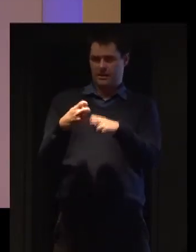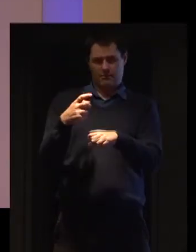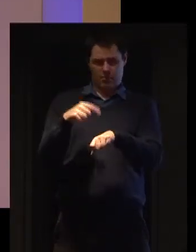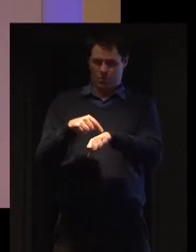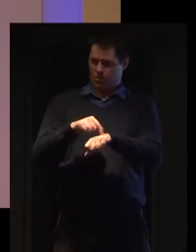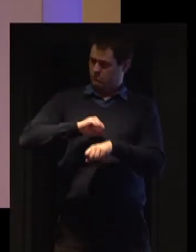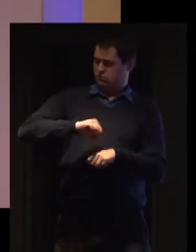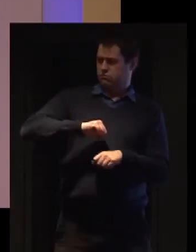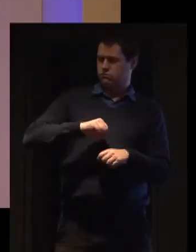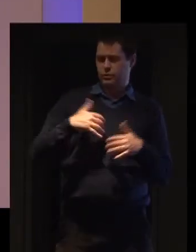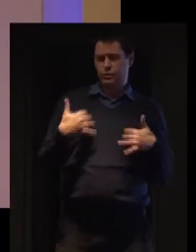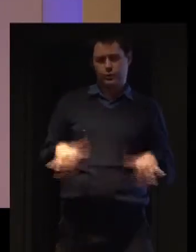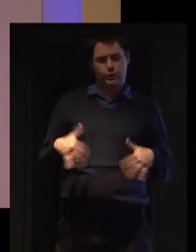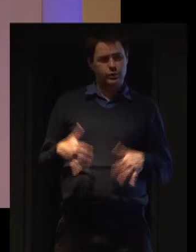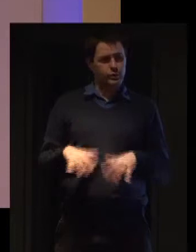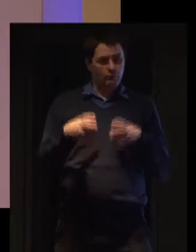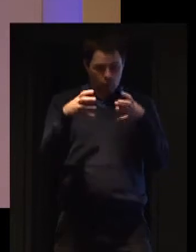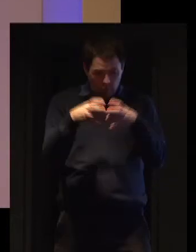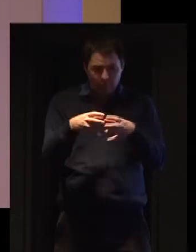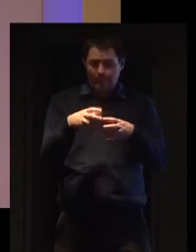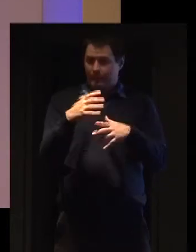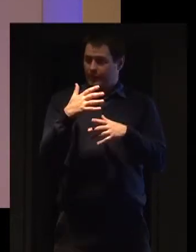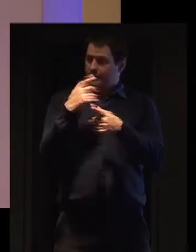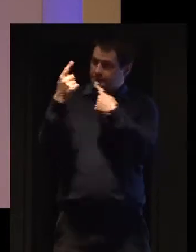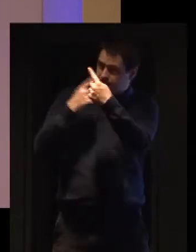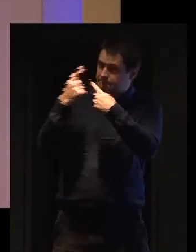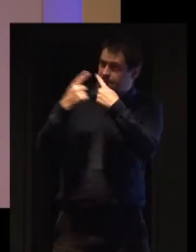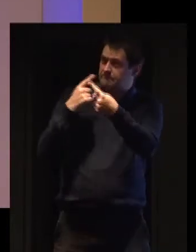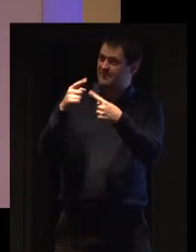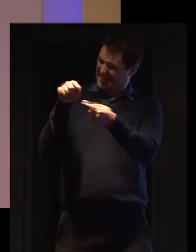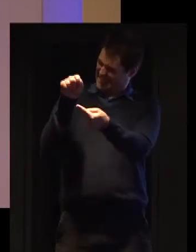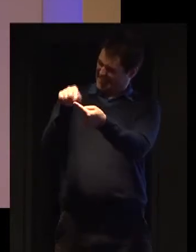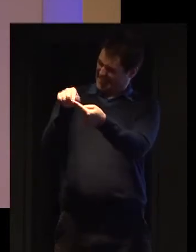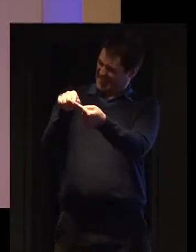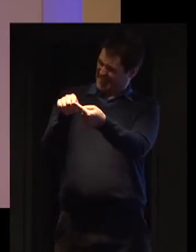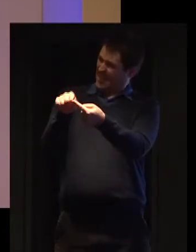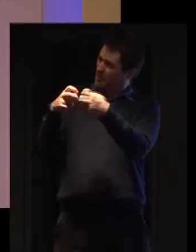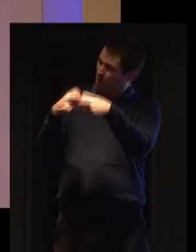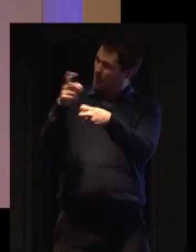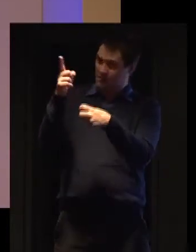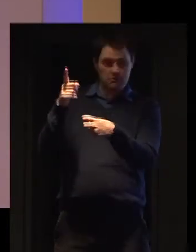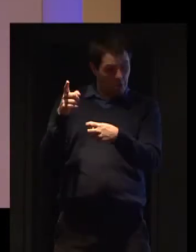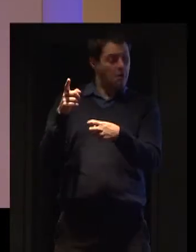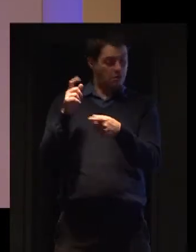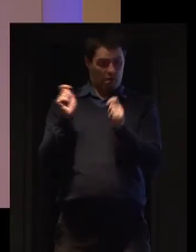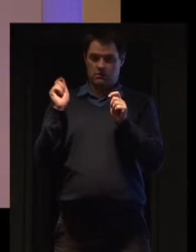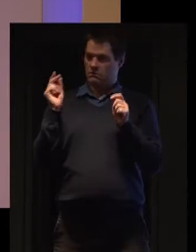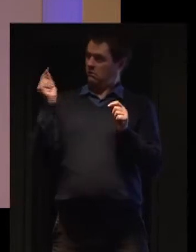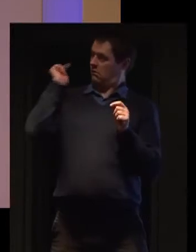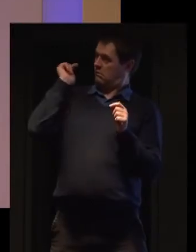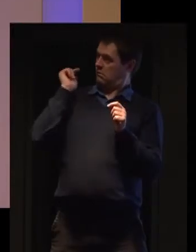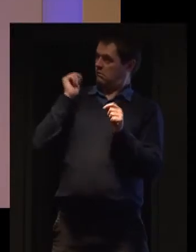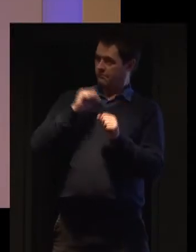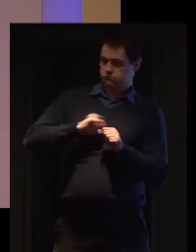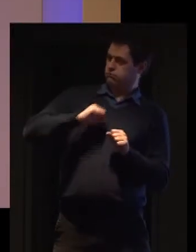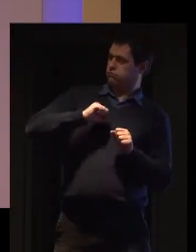years. The groups form, they talk to the club, and very quickly it can be resolved. And that certainly, early